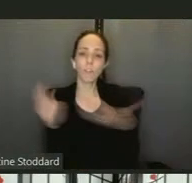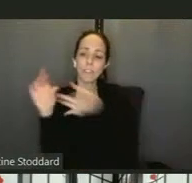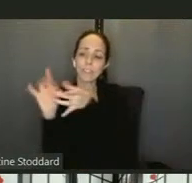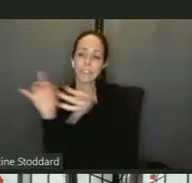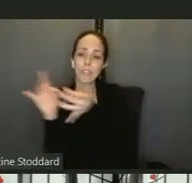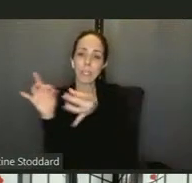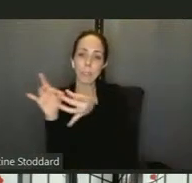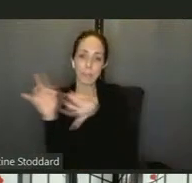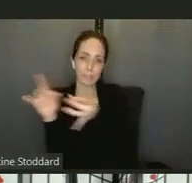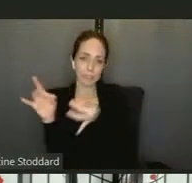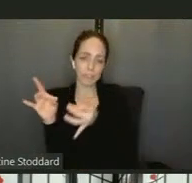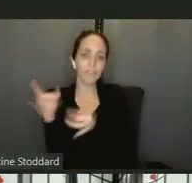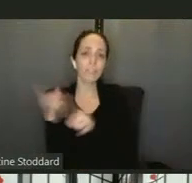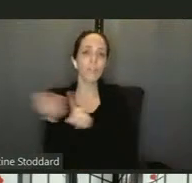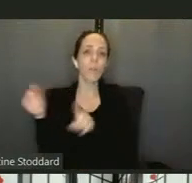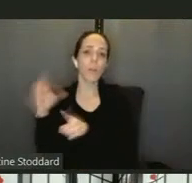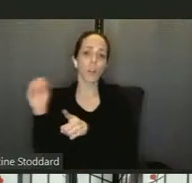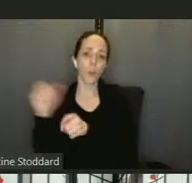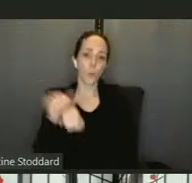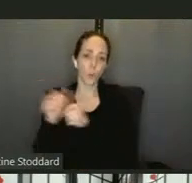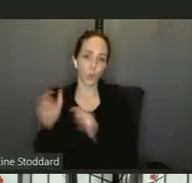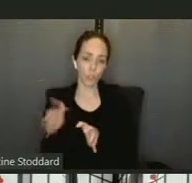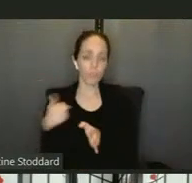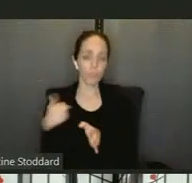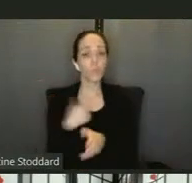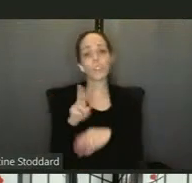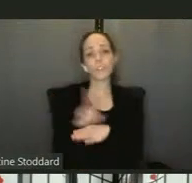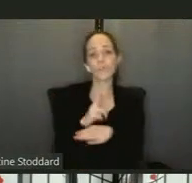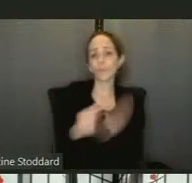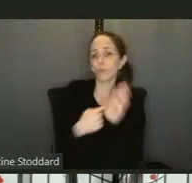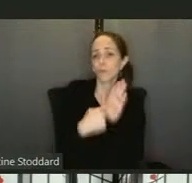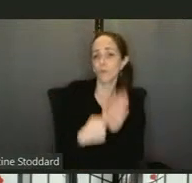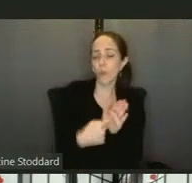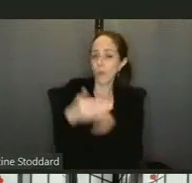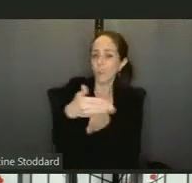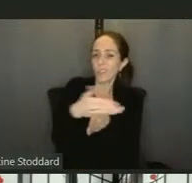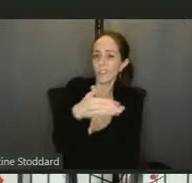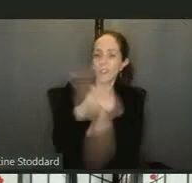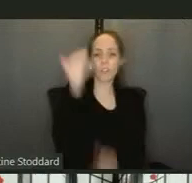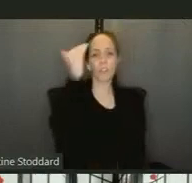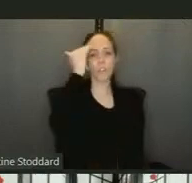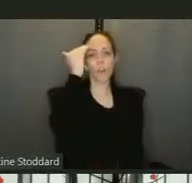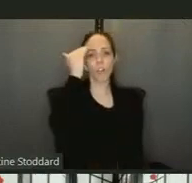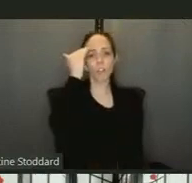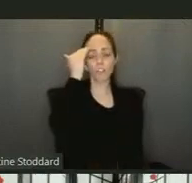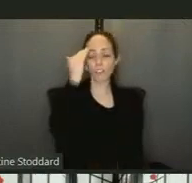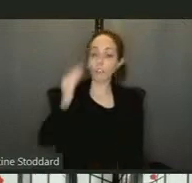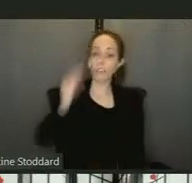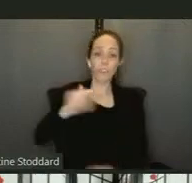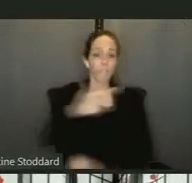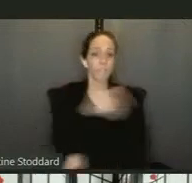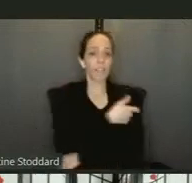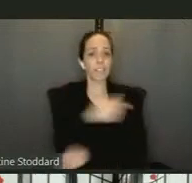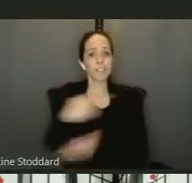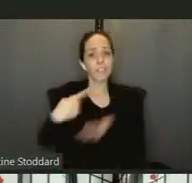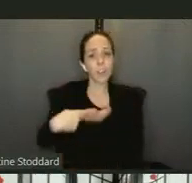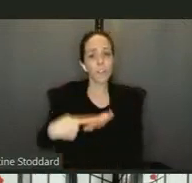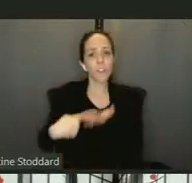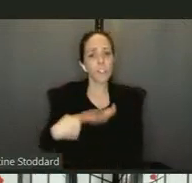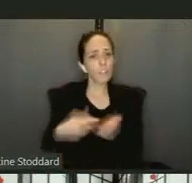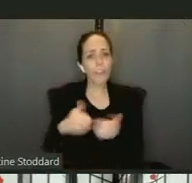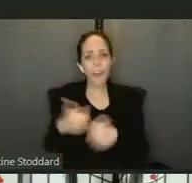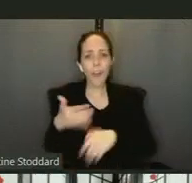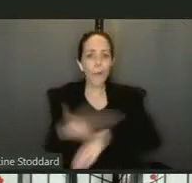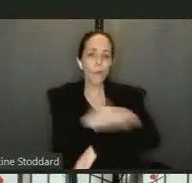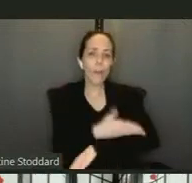Minneapolis that we use to share and acknowledge what comes with vaccine conversation. I'll definitely